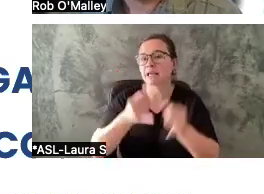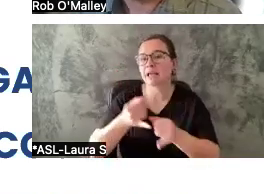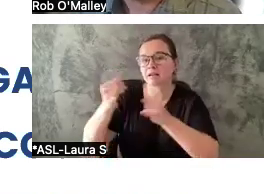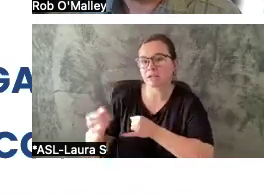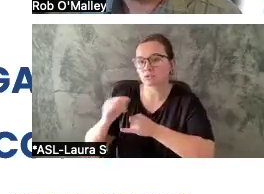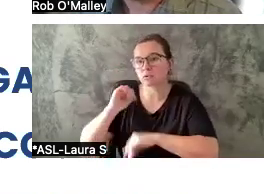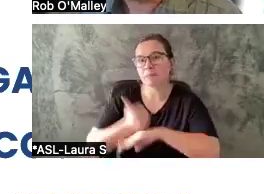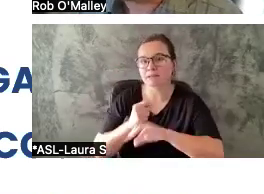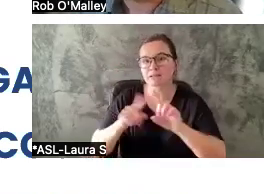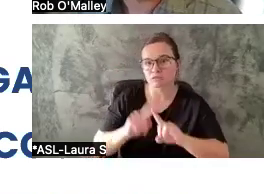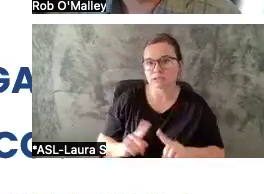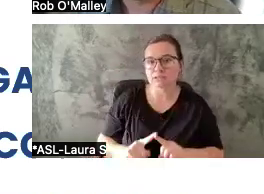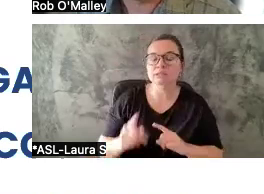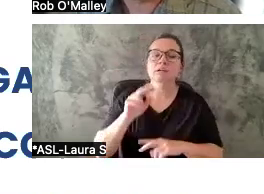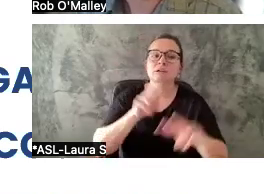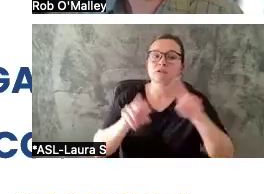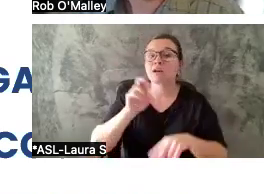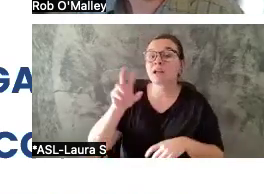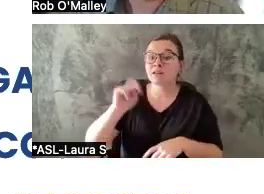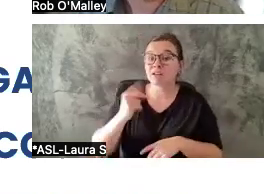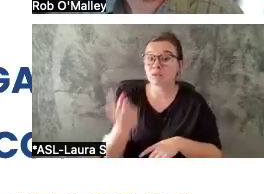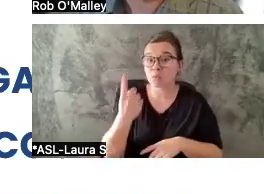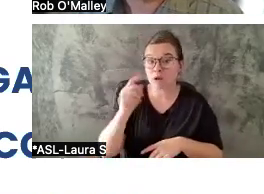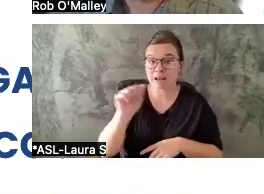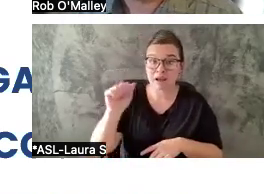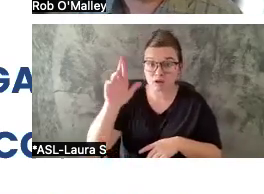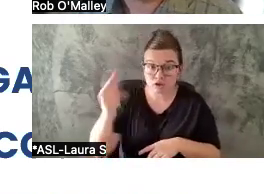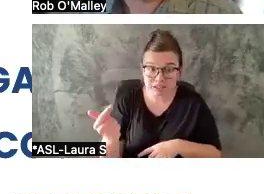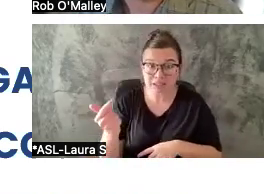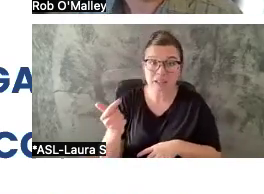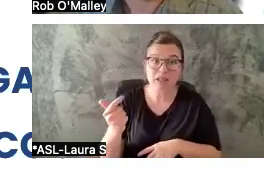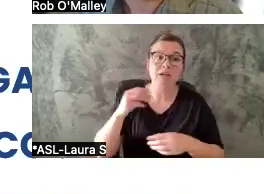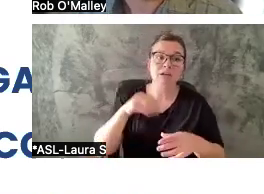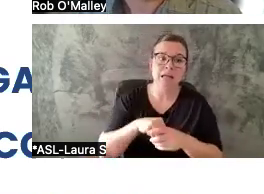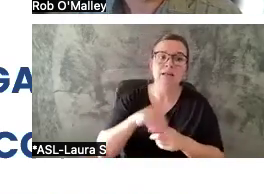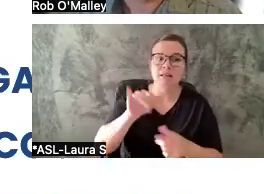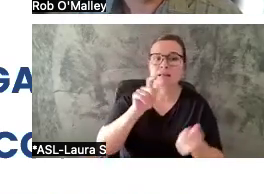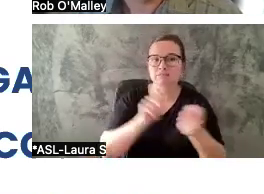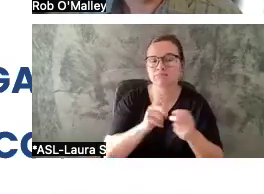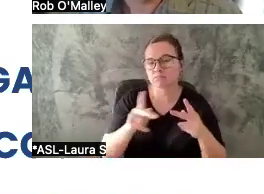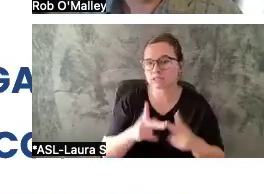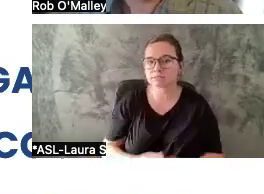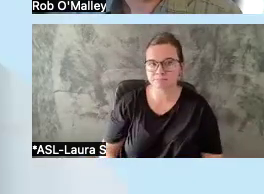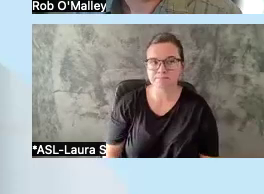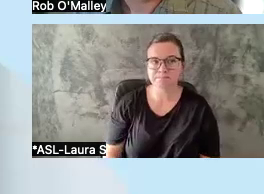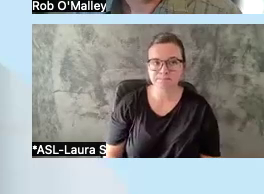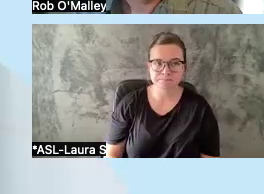pair differences. So looking at like even a single A or G in a particular place.